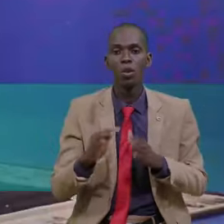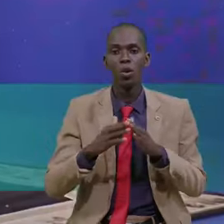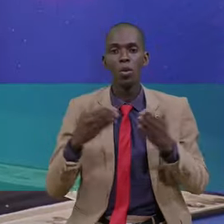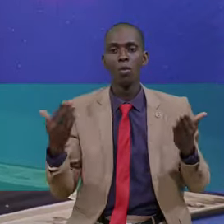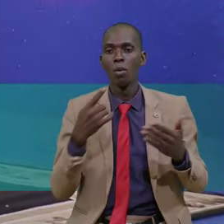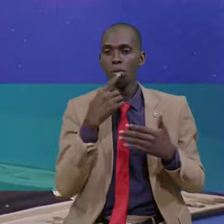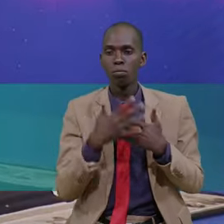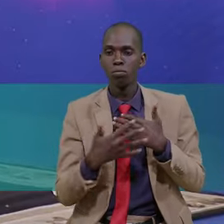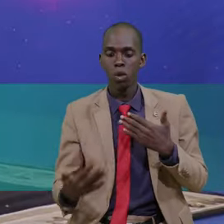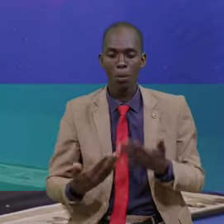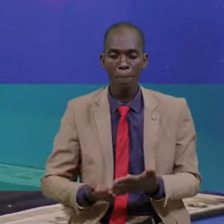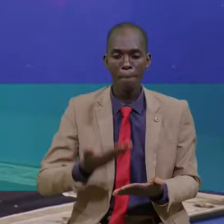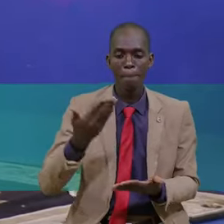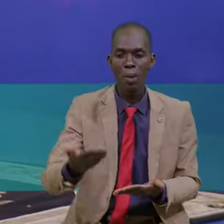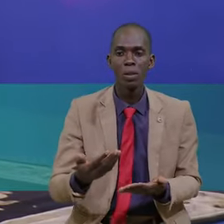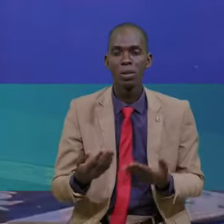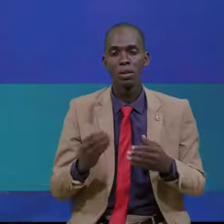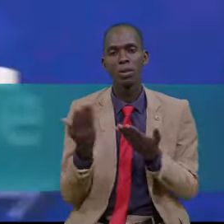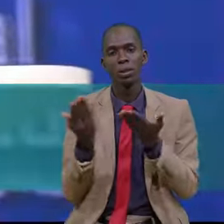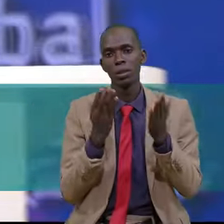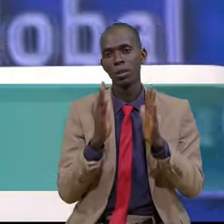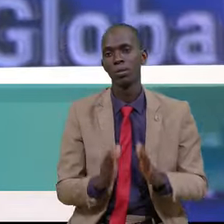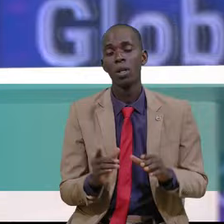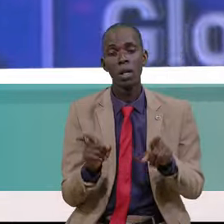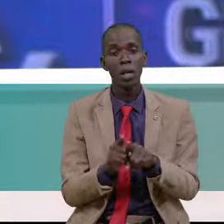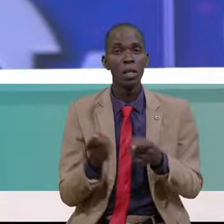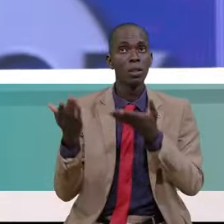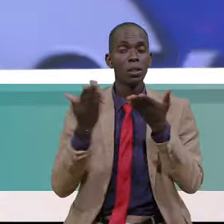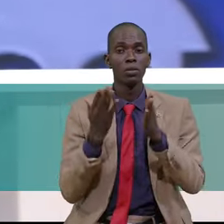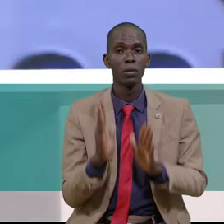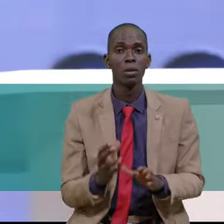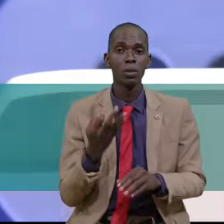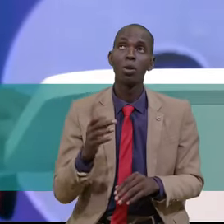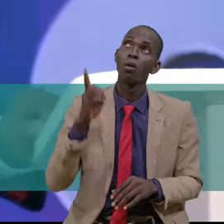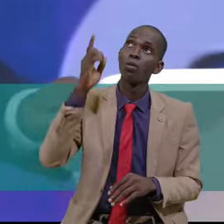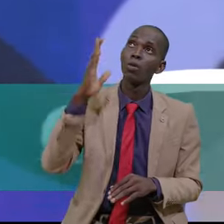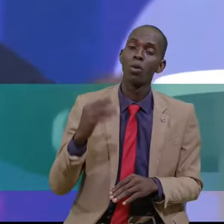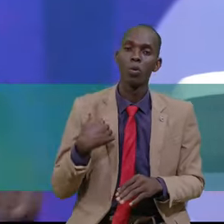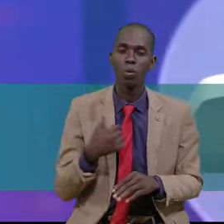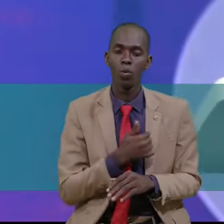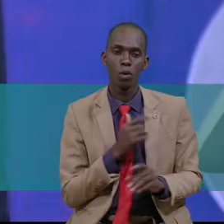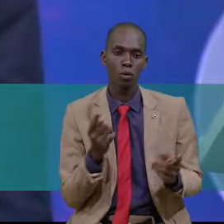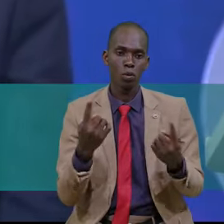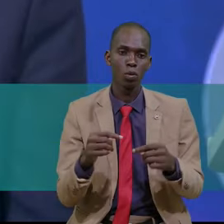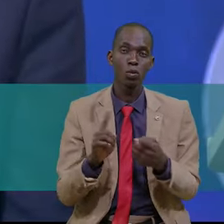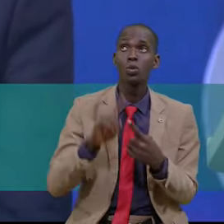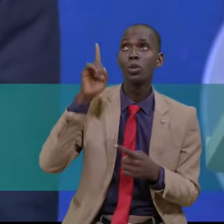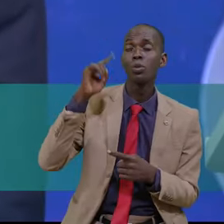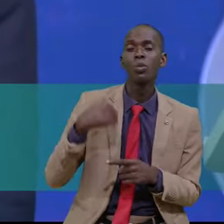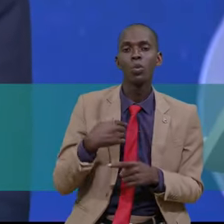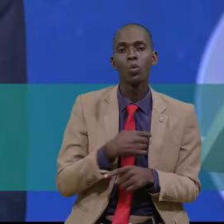servants as Servants of God we come to him and we are are open we open to